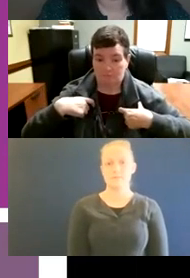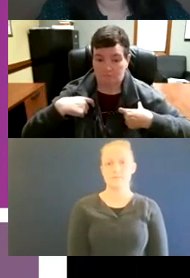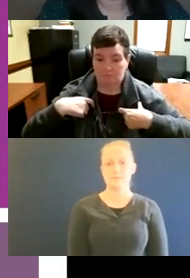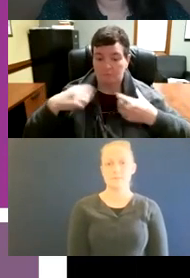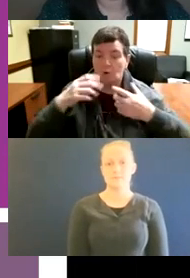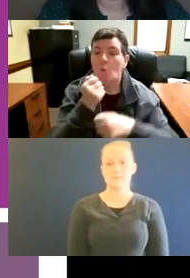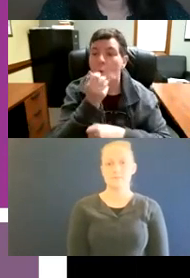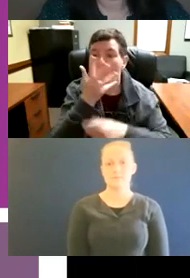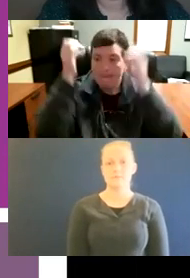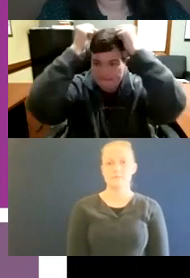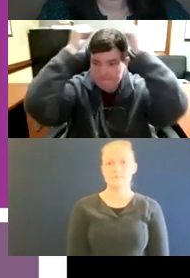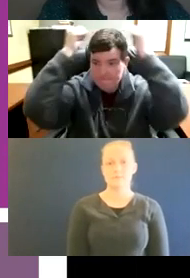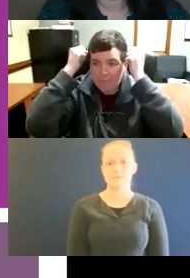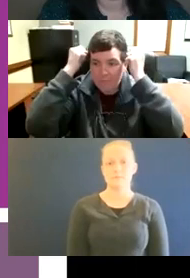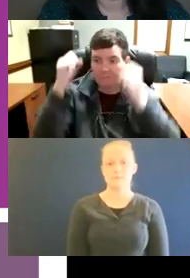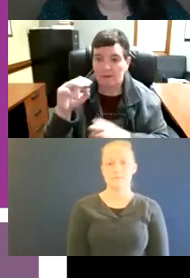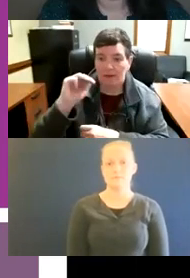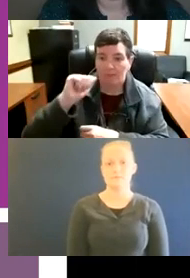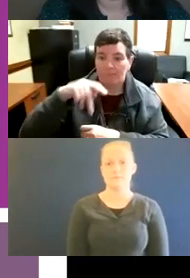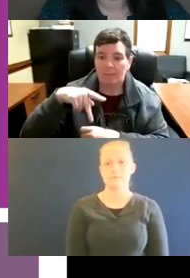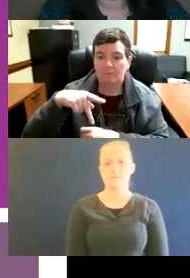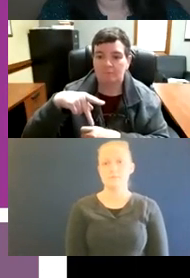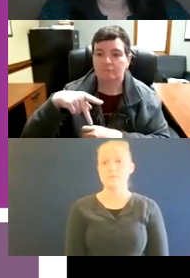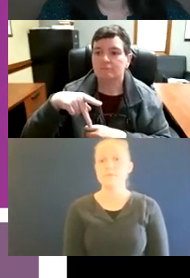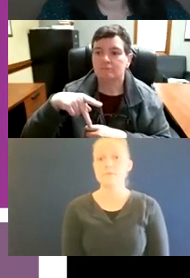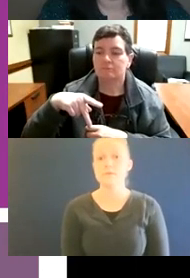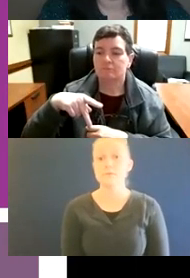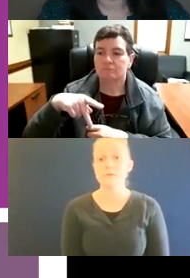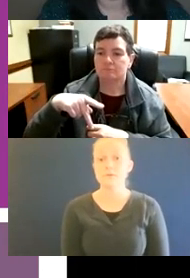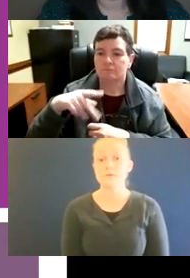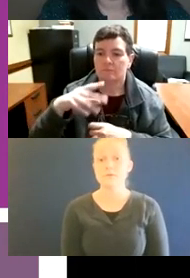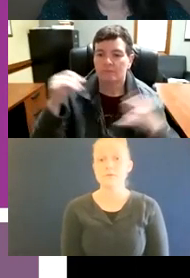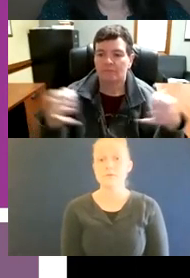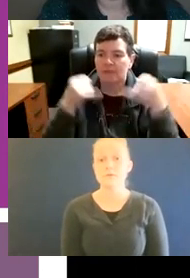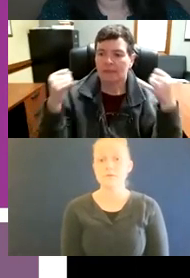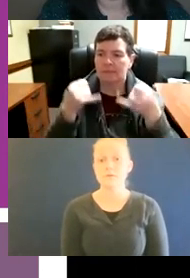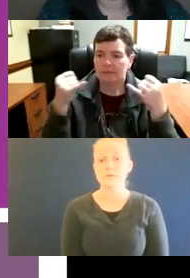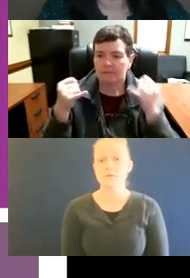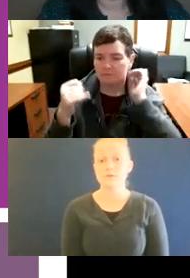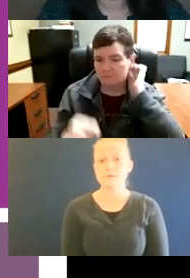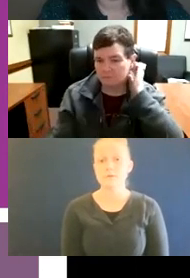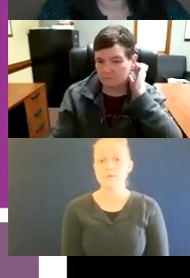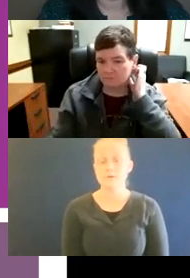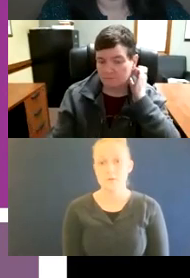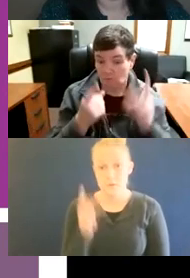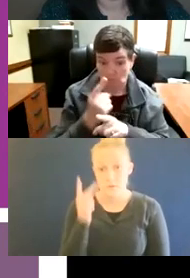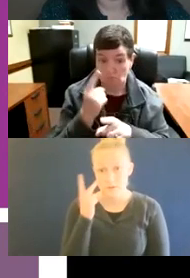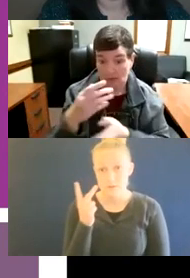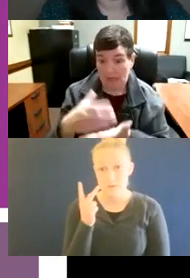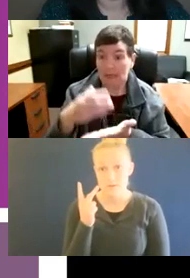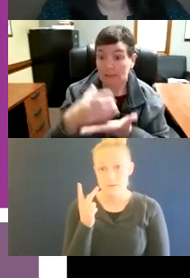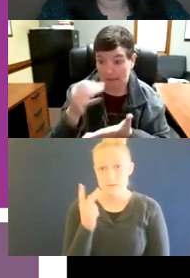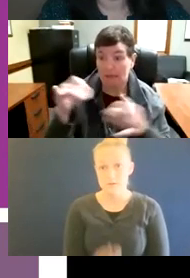woolly hat, and a map, and a tin of spaghetti. You were right,